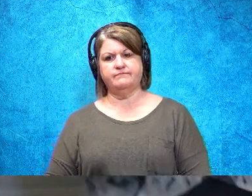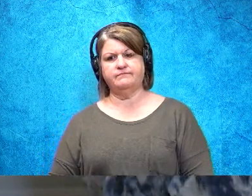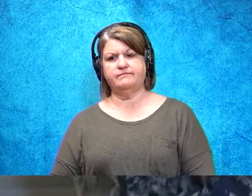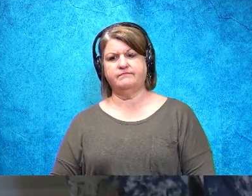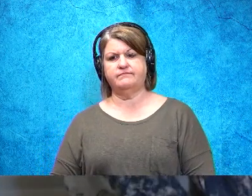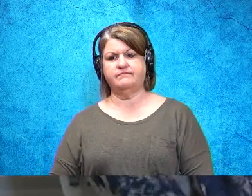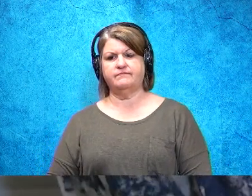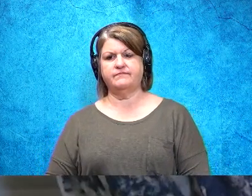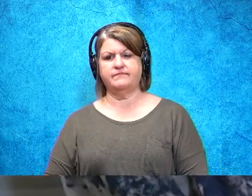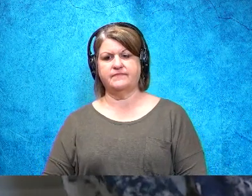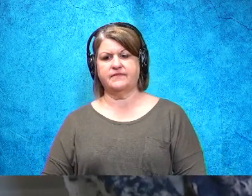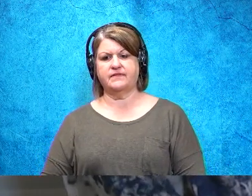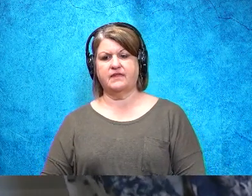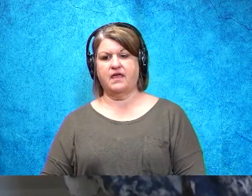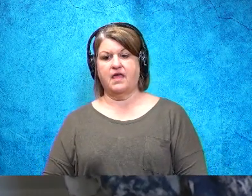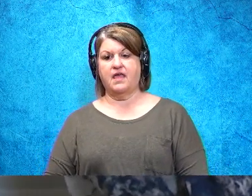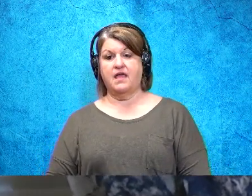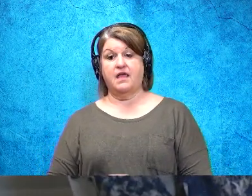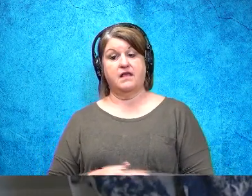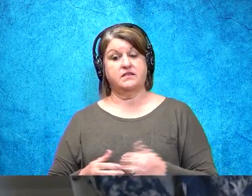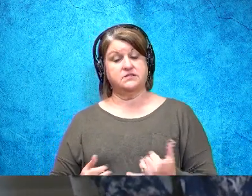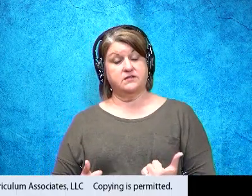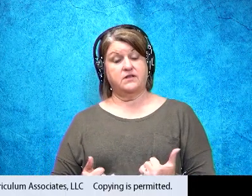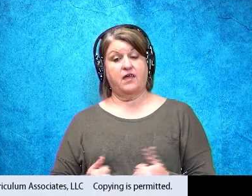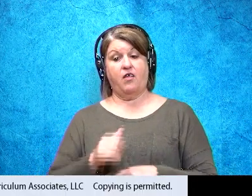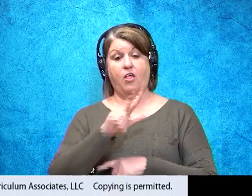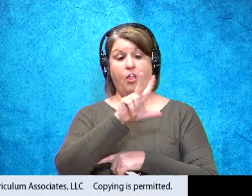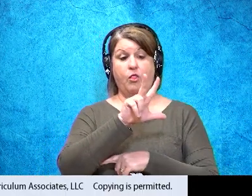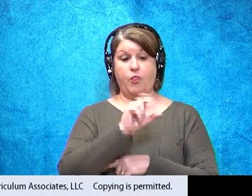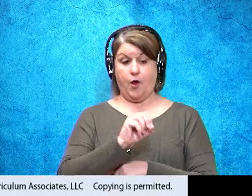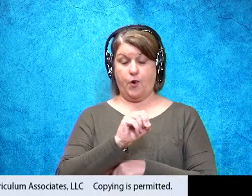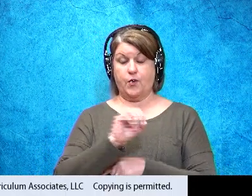Telling us that 30 plus